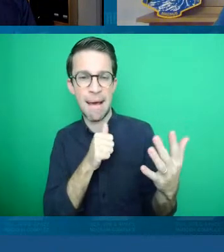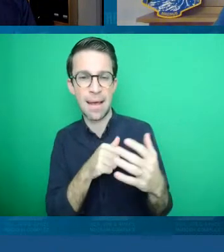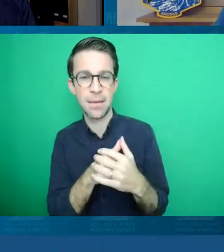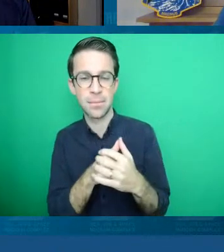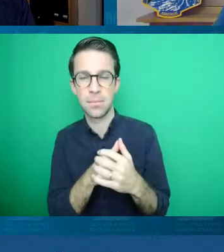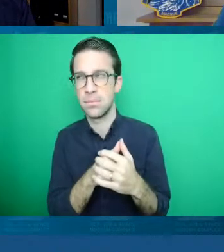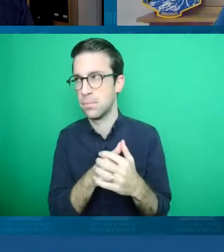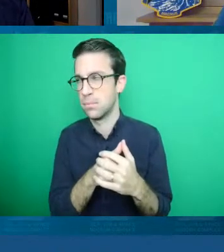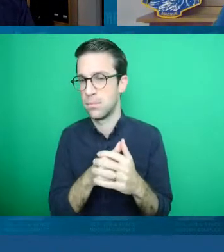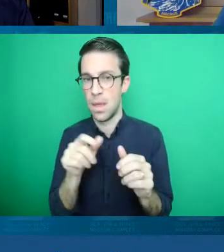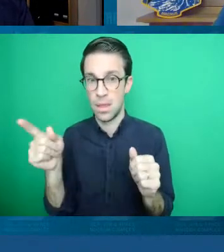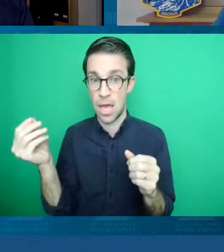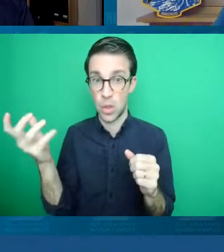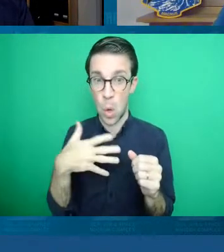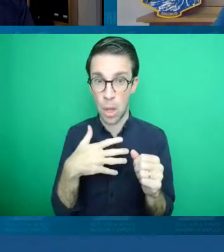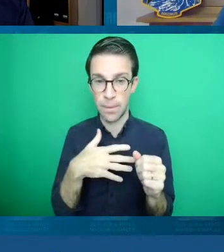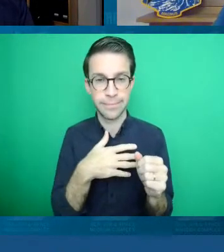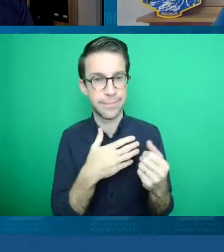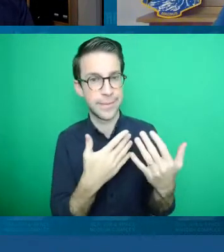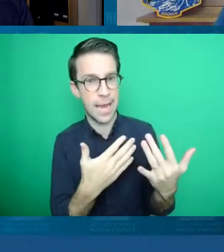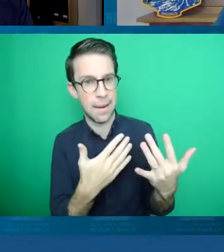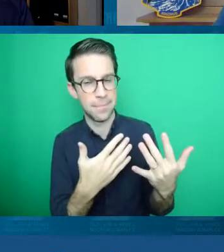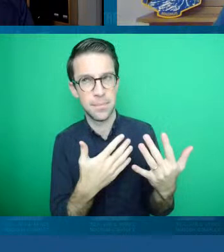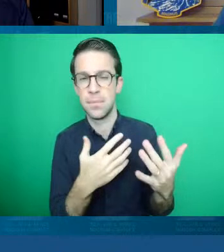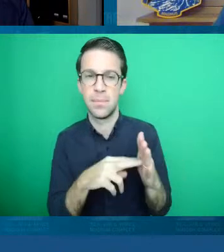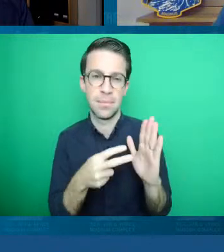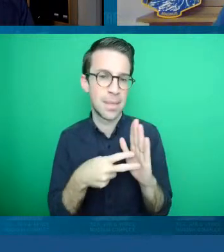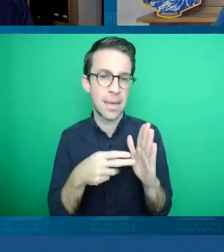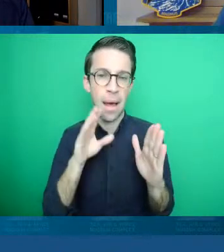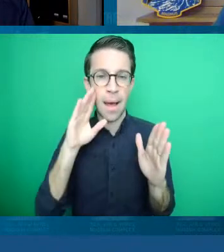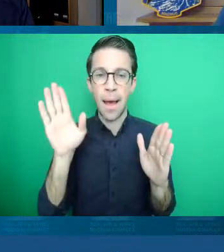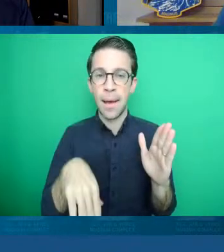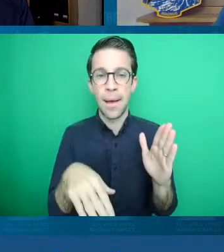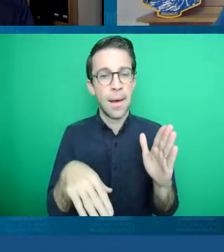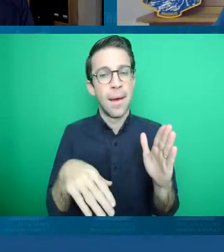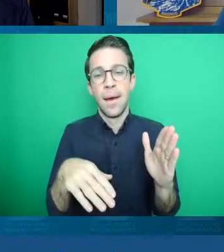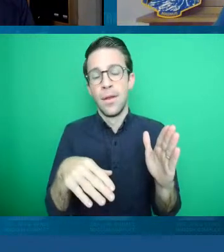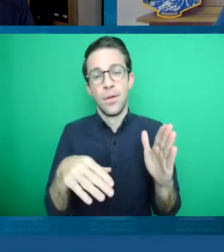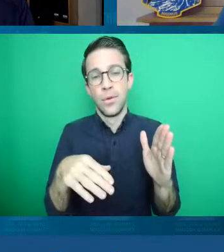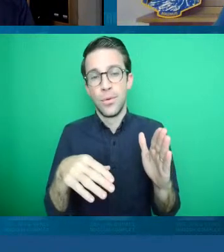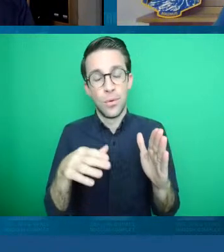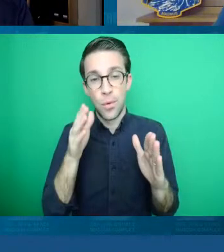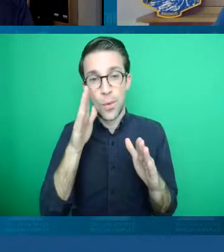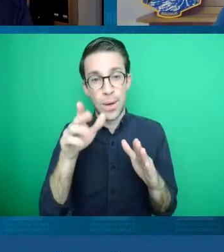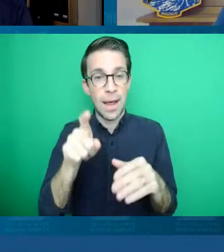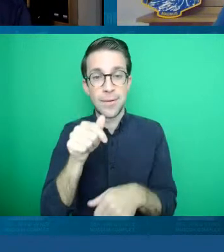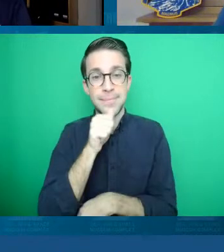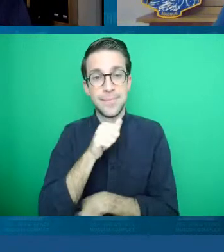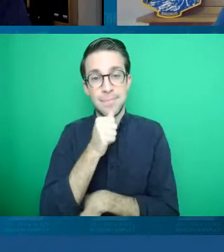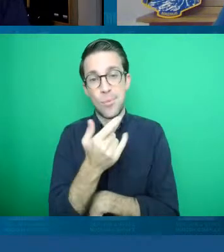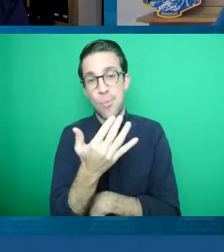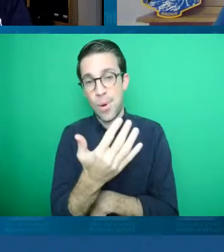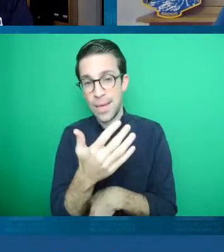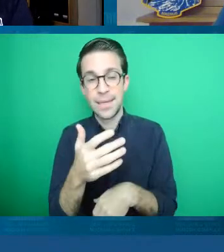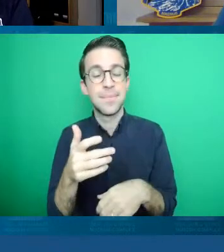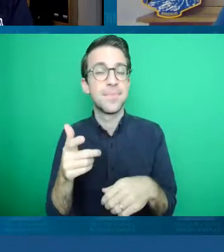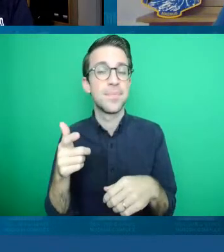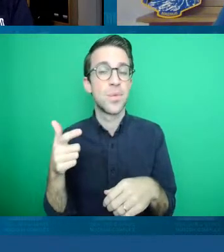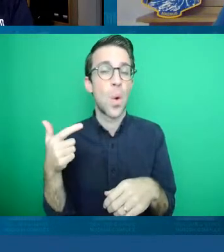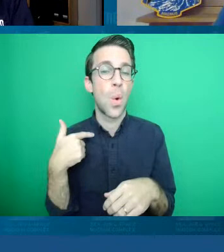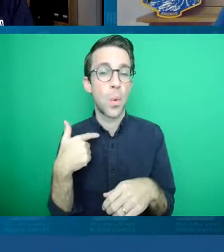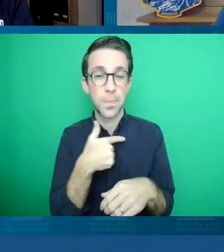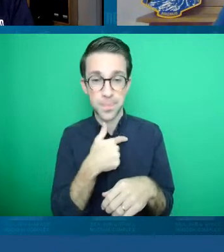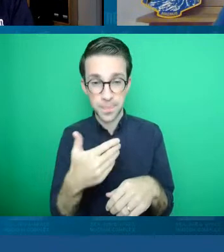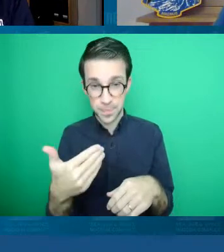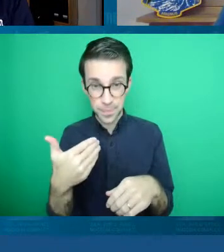solution. So I clamped myself in. We have this thing called a BRT, which is basically a clamp on an arm, and I'm attached to the top